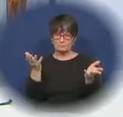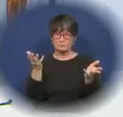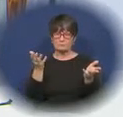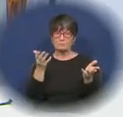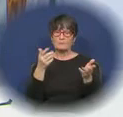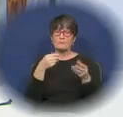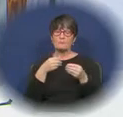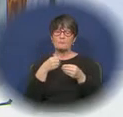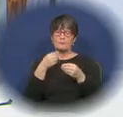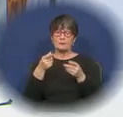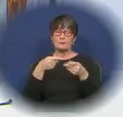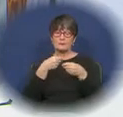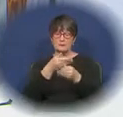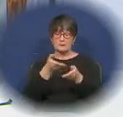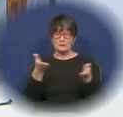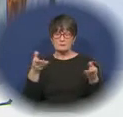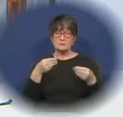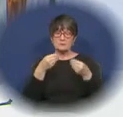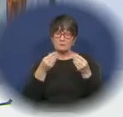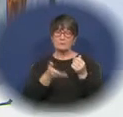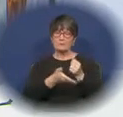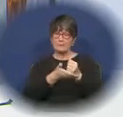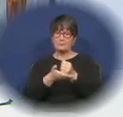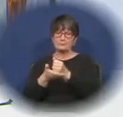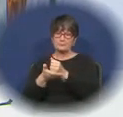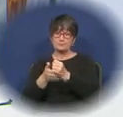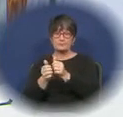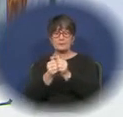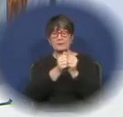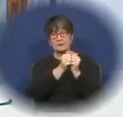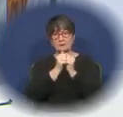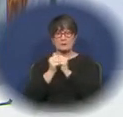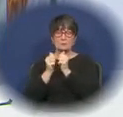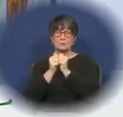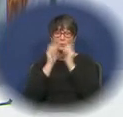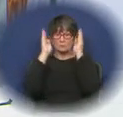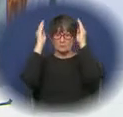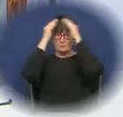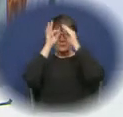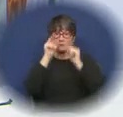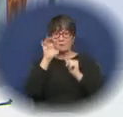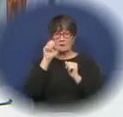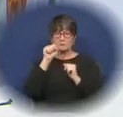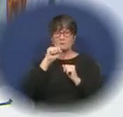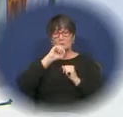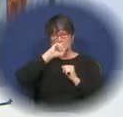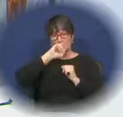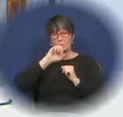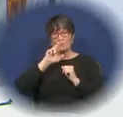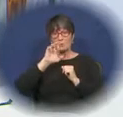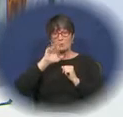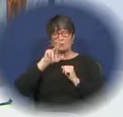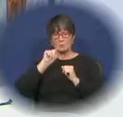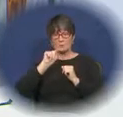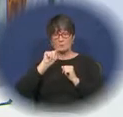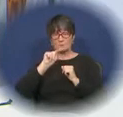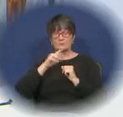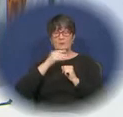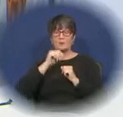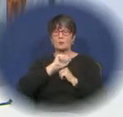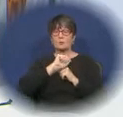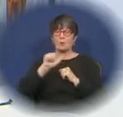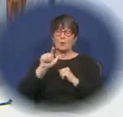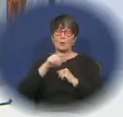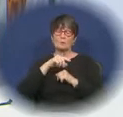and bring her to the fullness of charity, together with Francis our Pope and Robert our Bishop and all